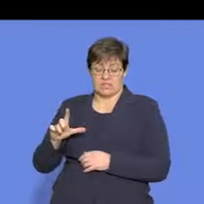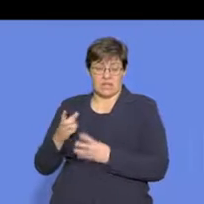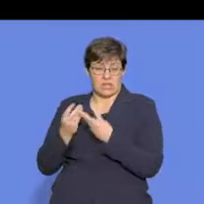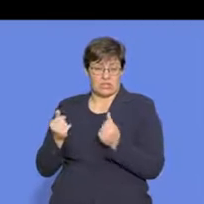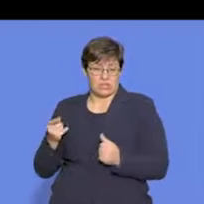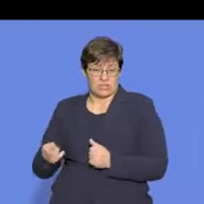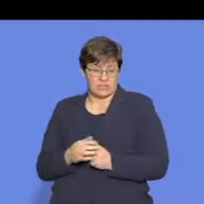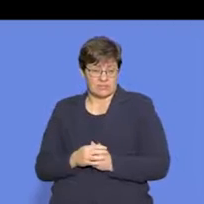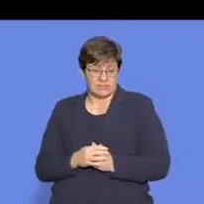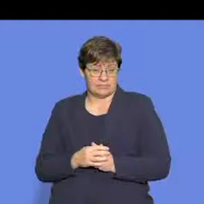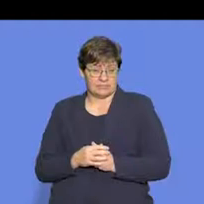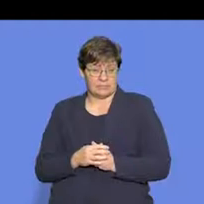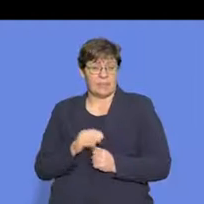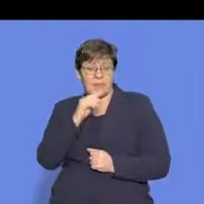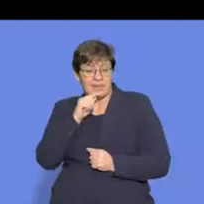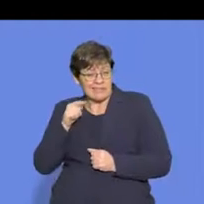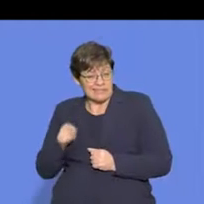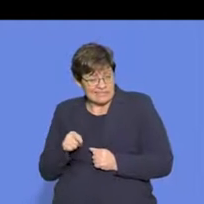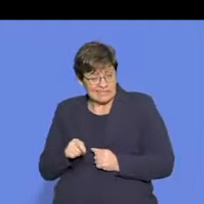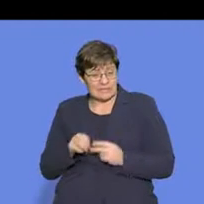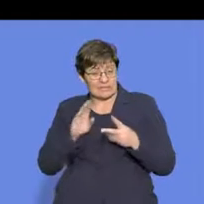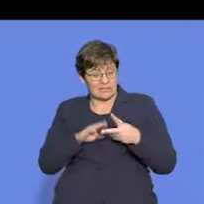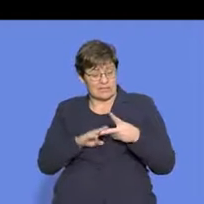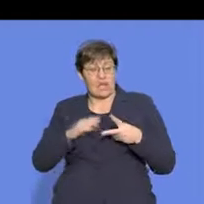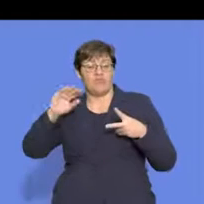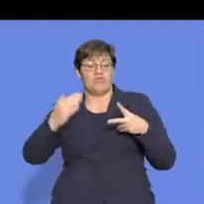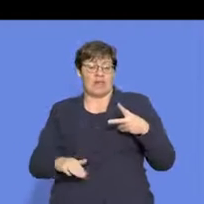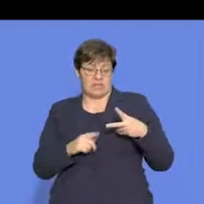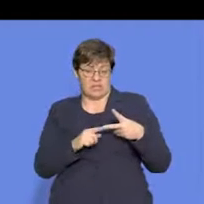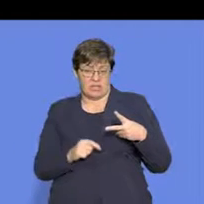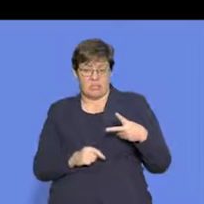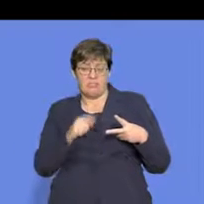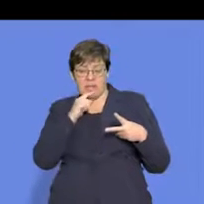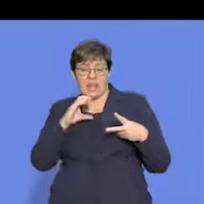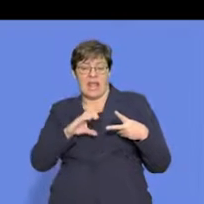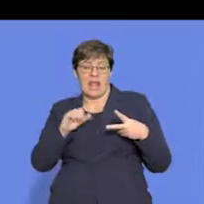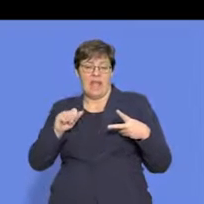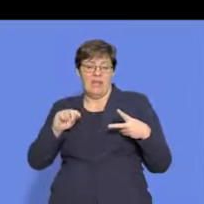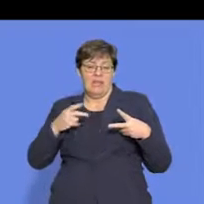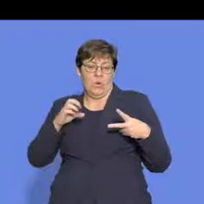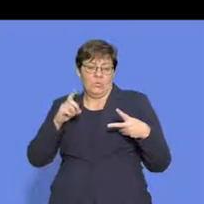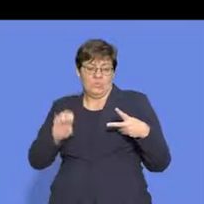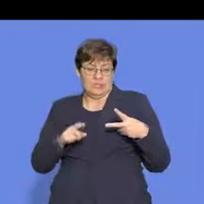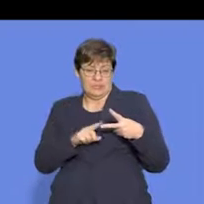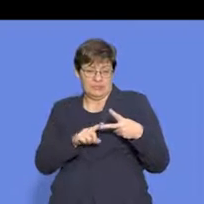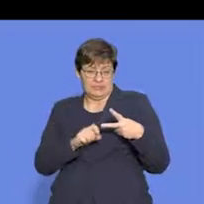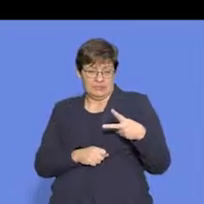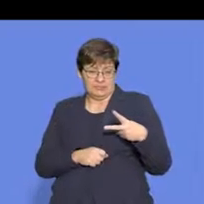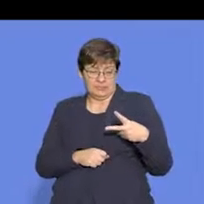which is aqueous. Notice that that's a reduction reaction, so this is the